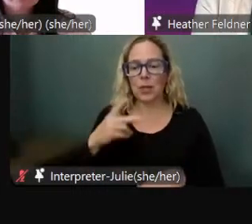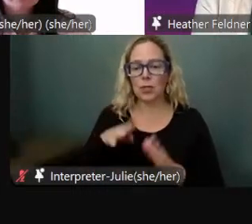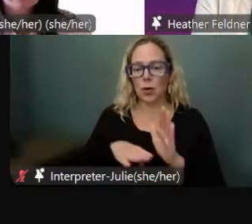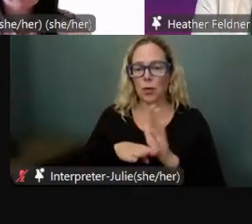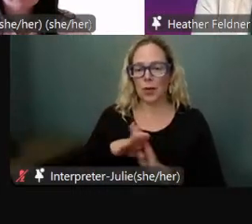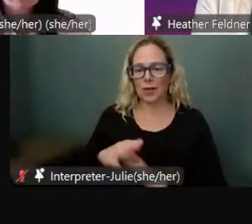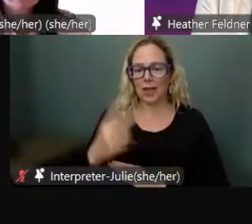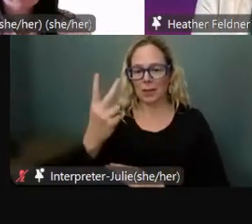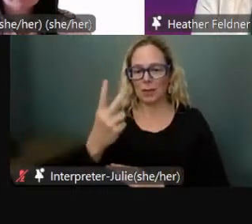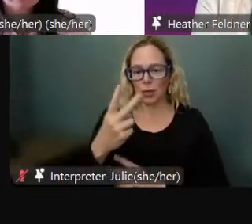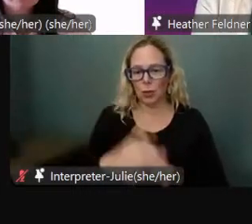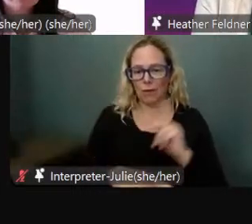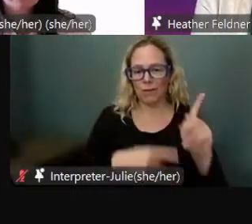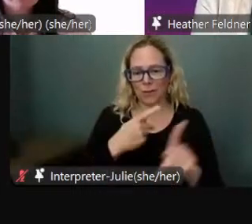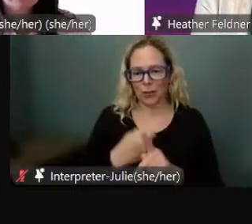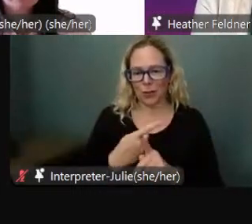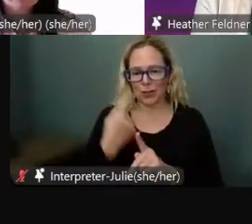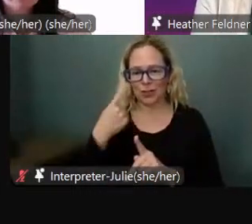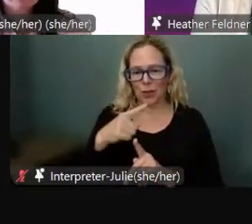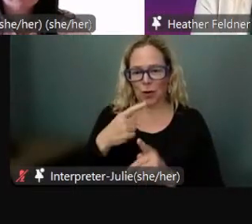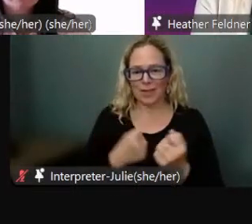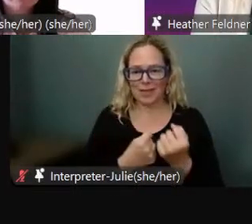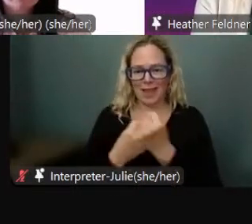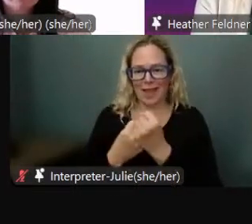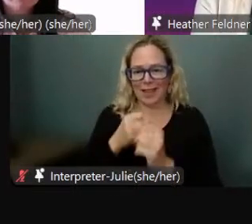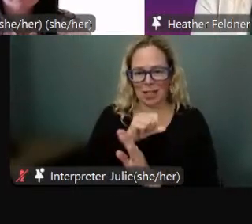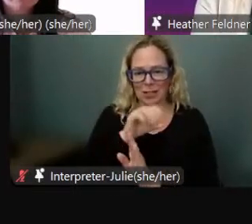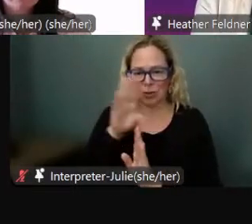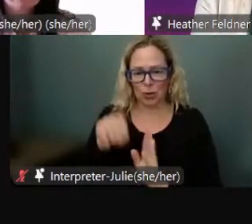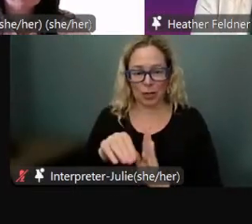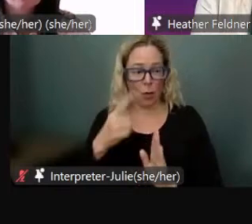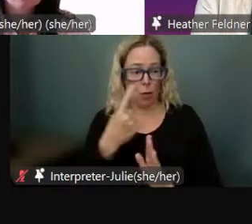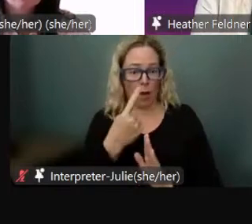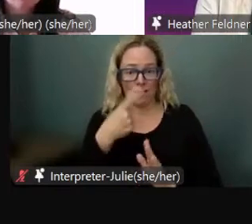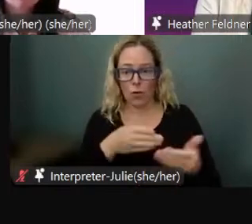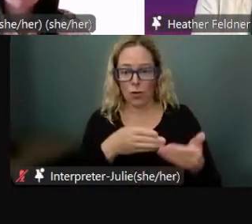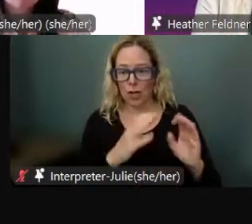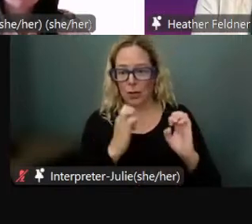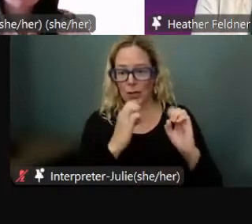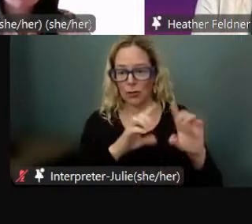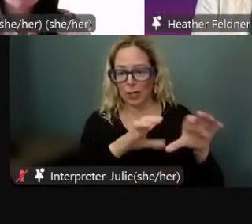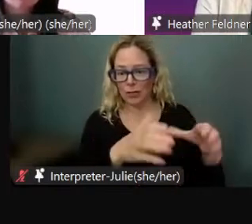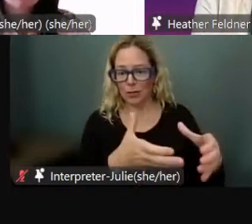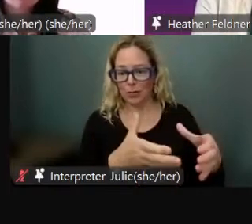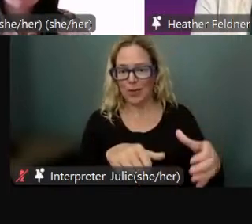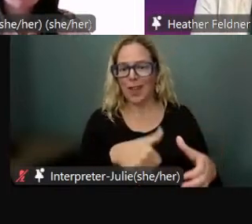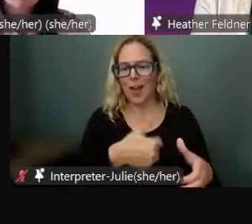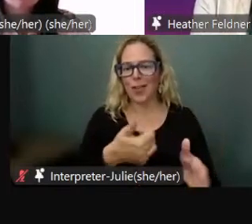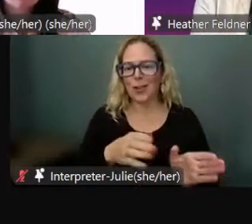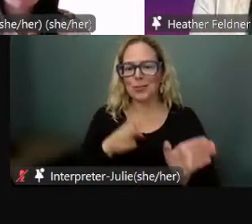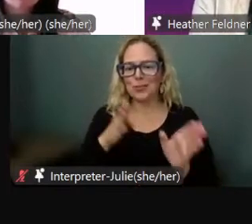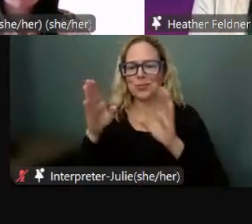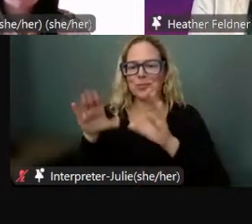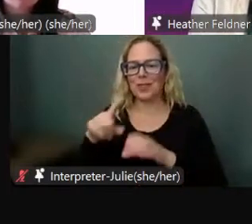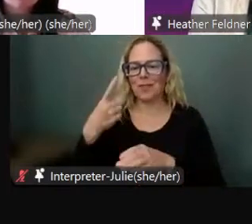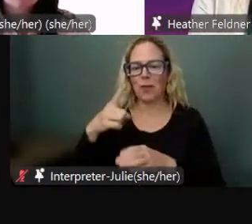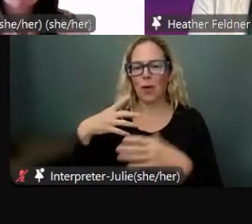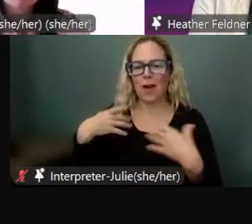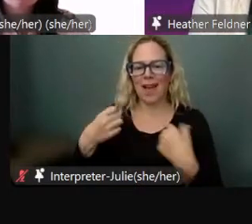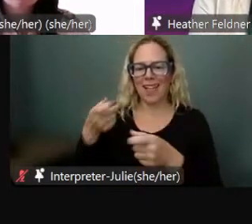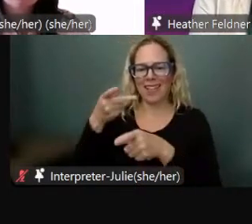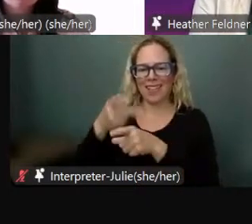allyship curriculum, one for general education and the other for healthcare education